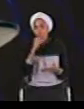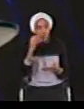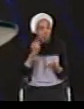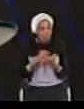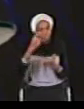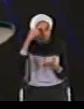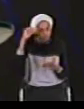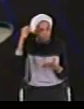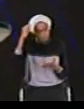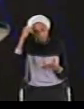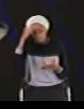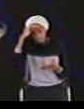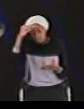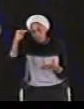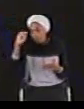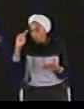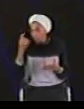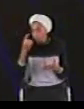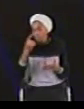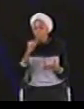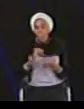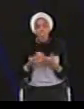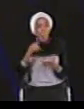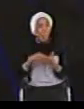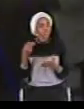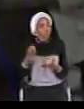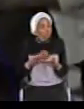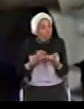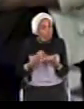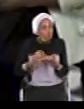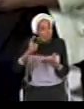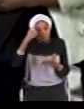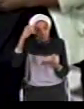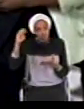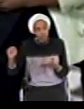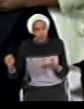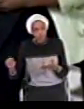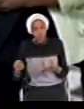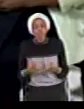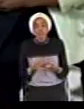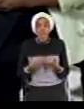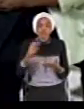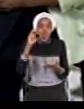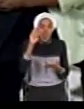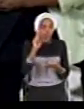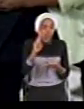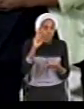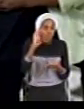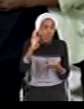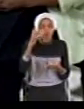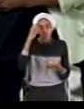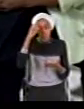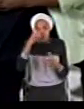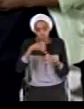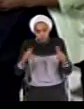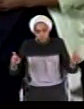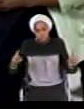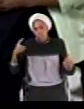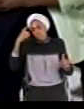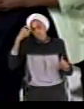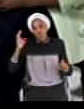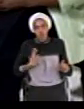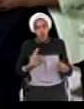sake alone that it was imputed to him. Verse 24, but for us